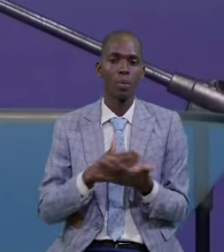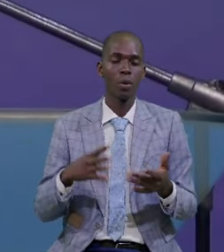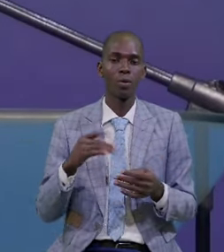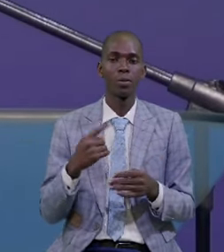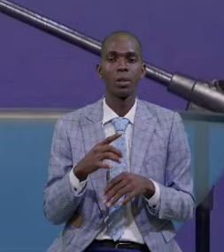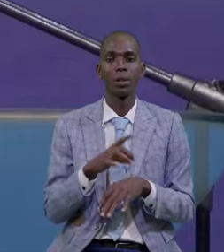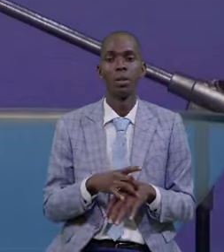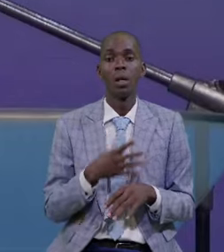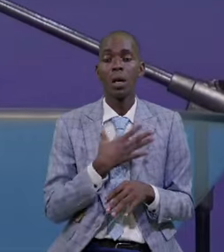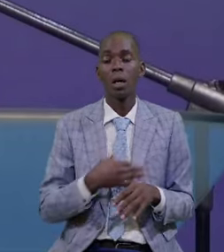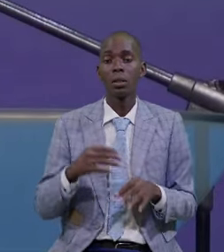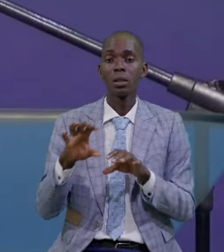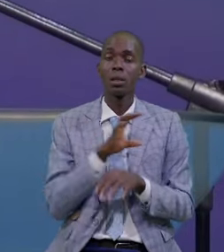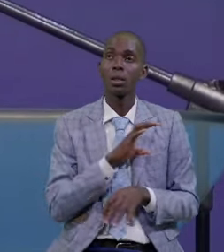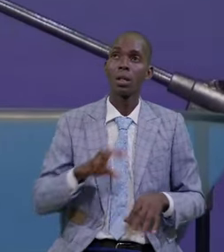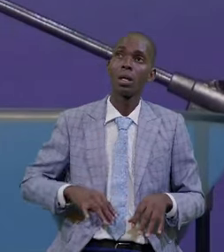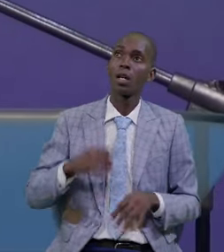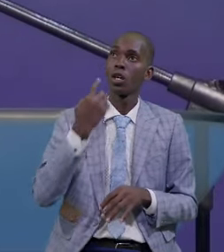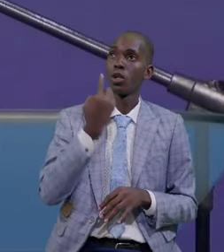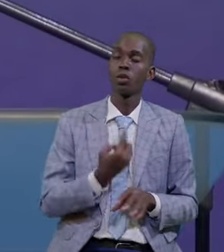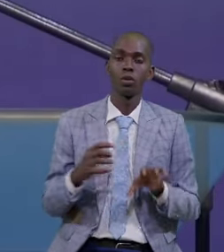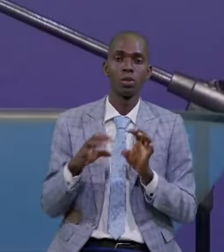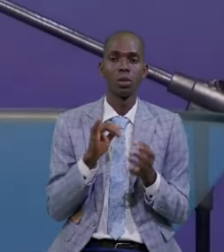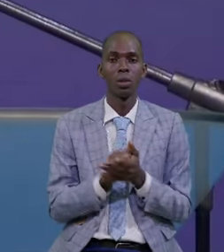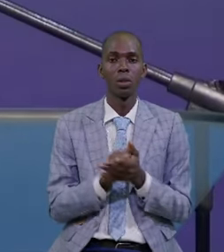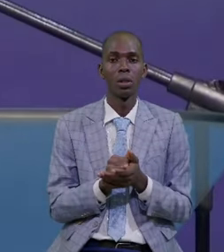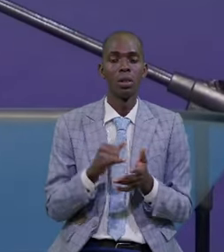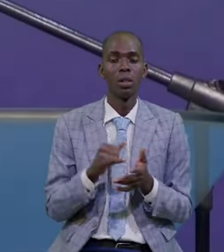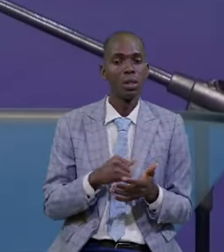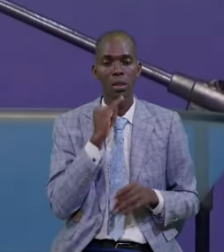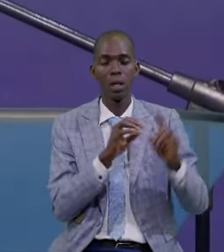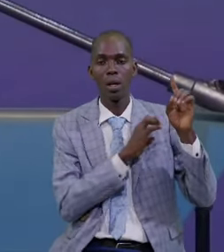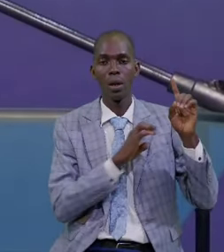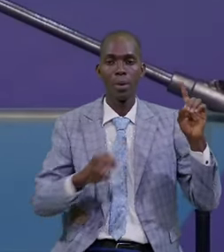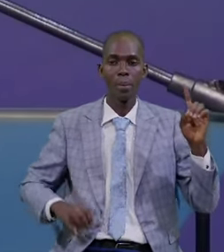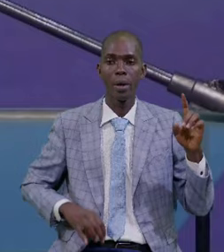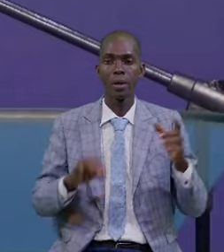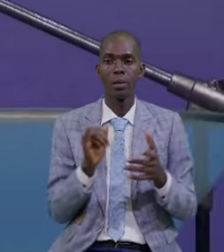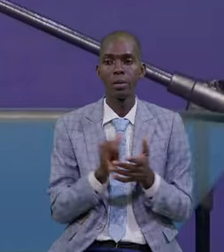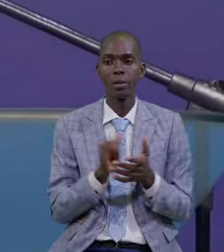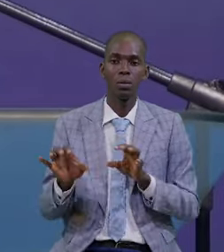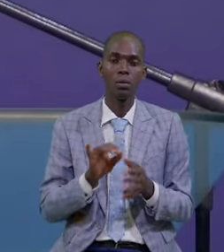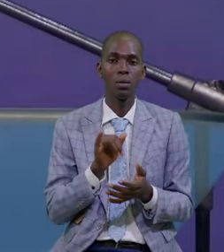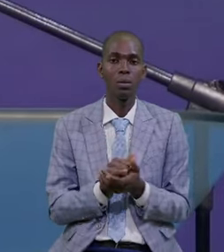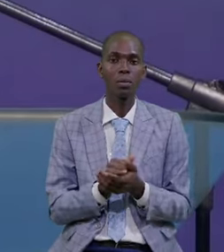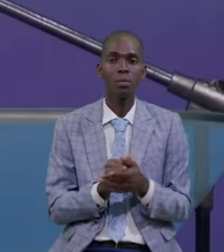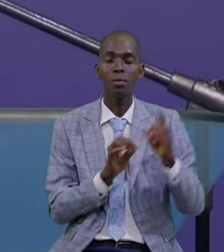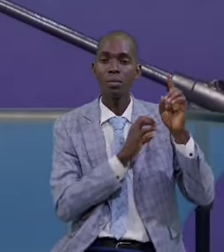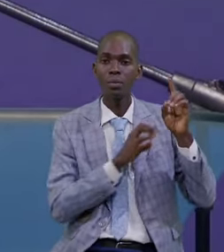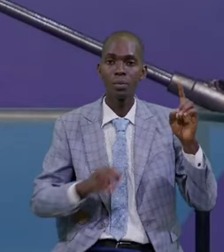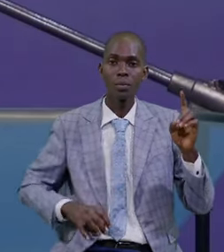that does that. It's Emmanuel that does that. Emmanuel, Jesus